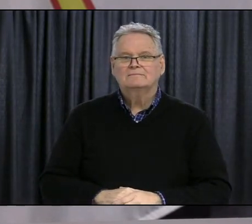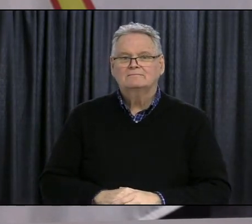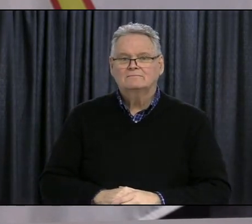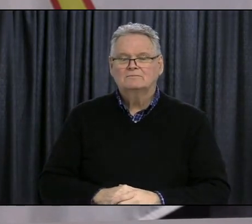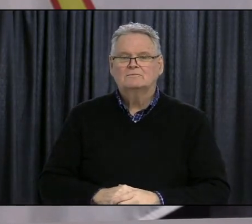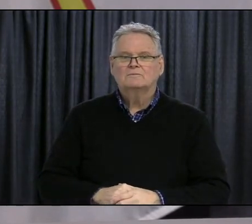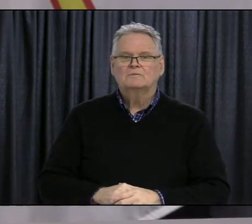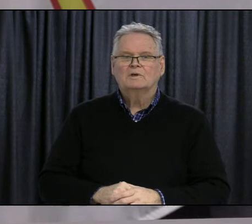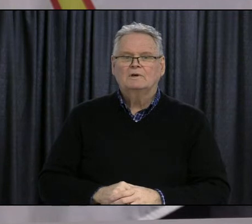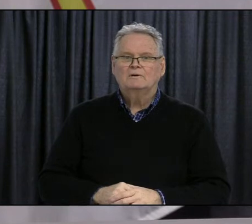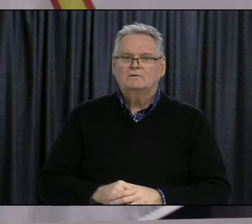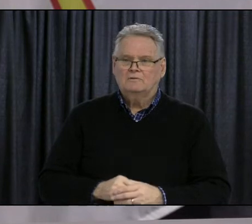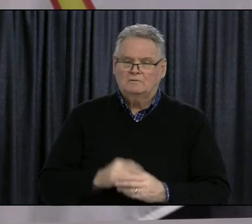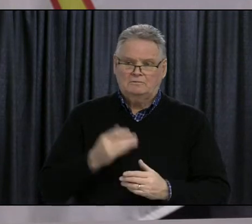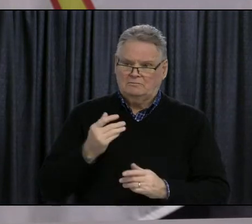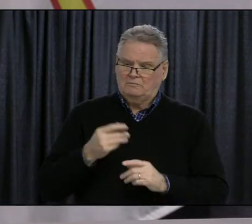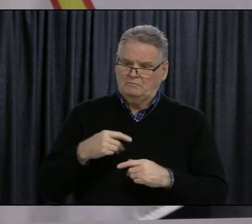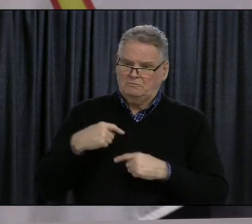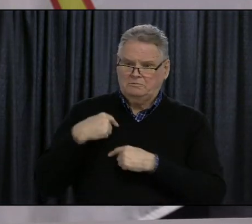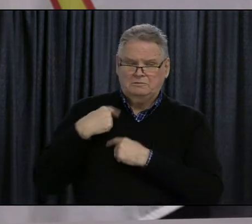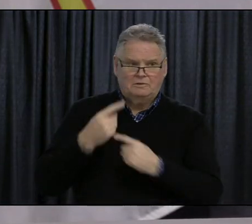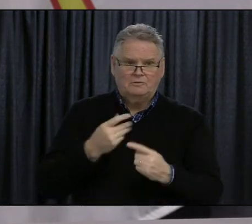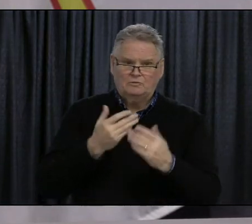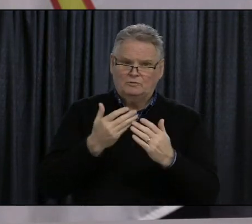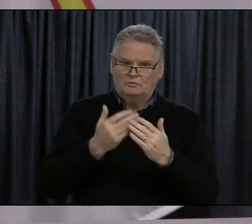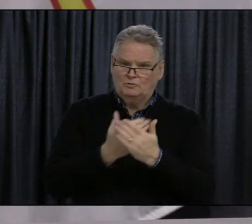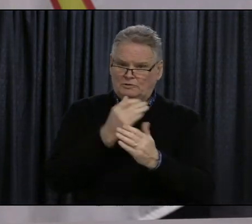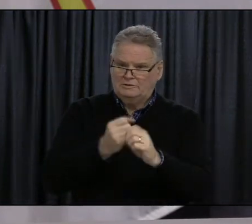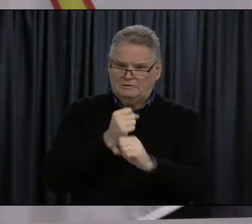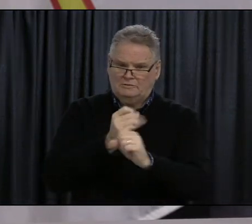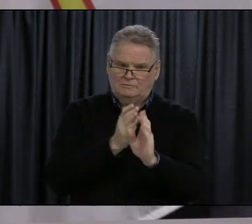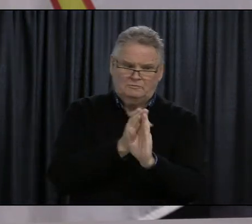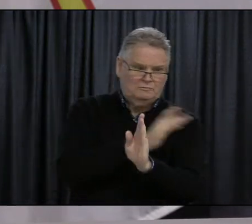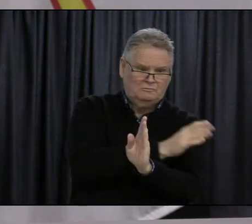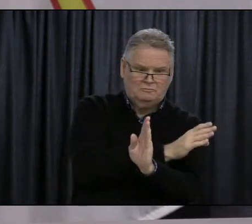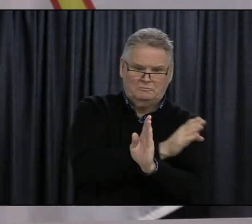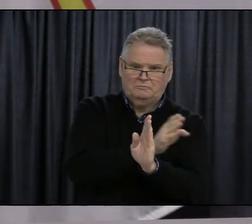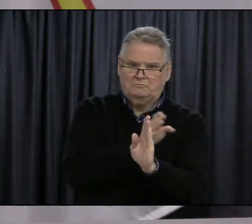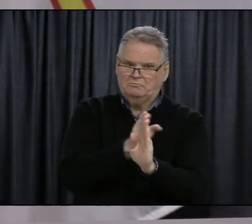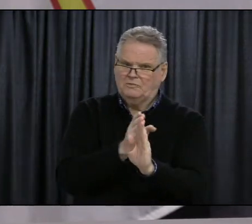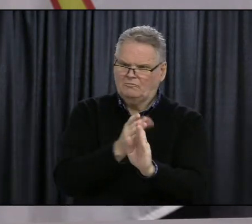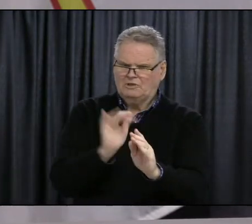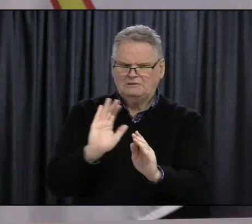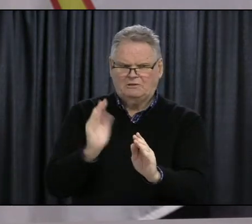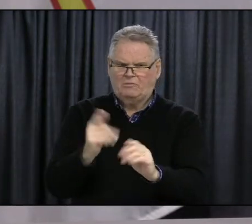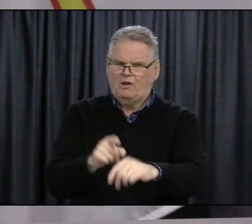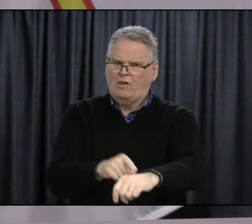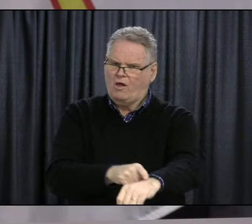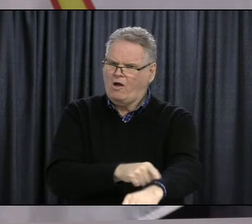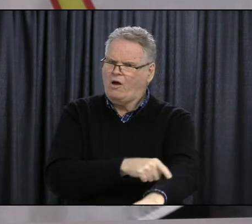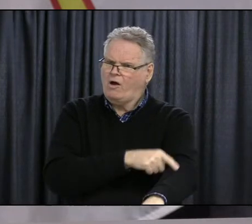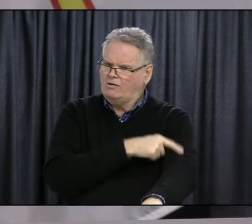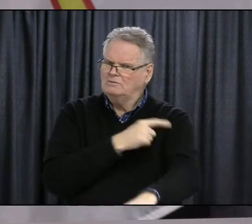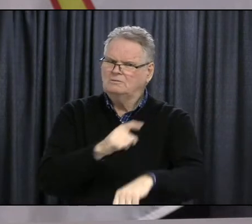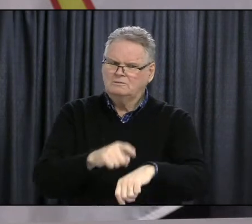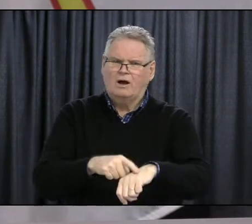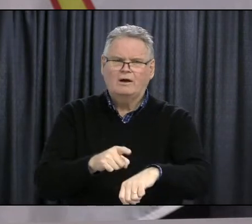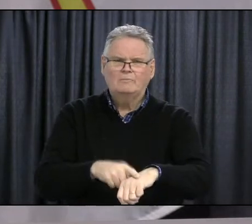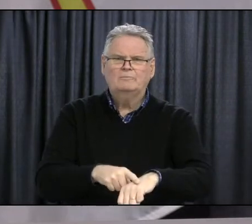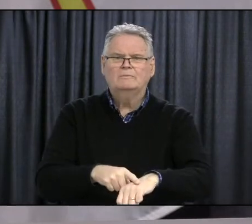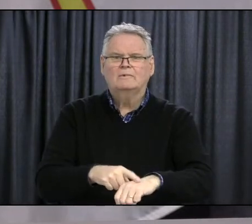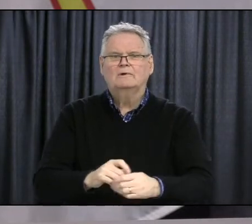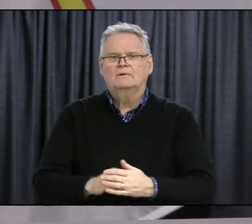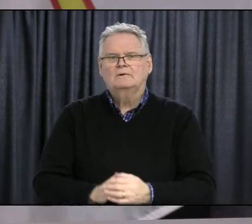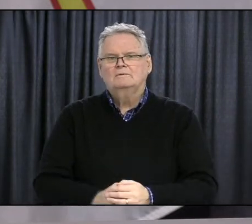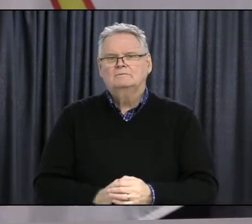do come out with advisories, and I suspect we probably will, that people do take heed and go and